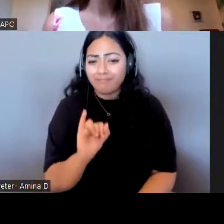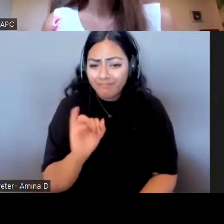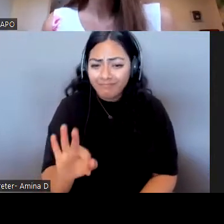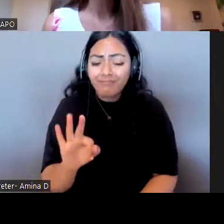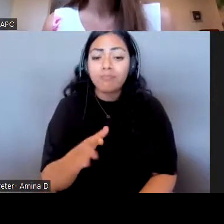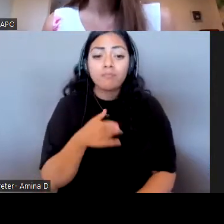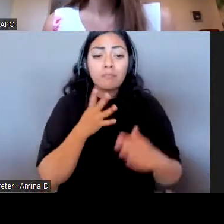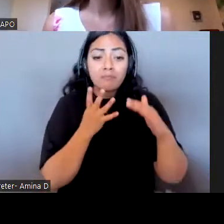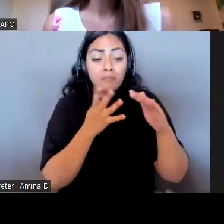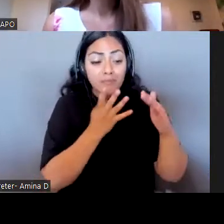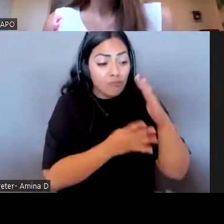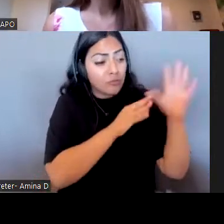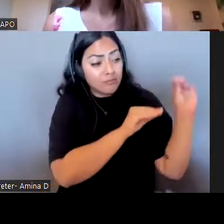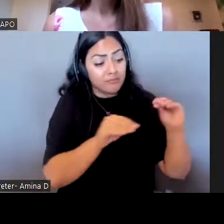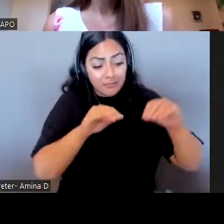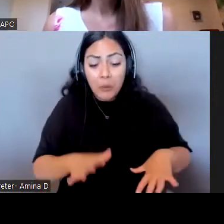have any documents with them,